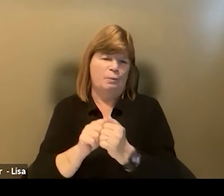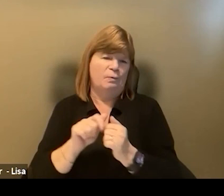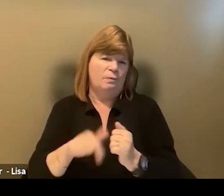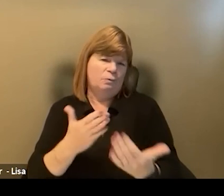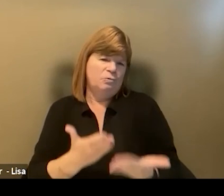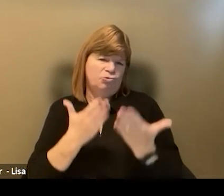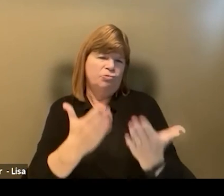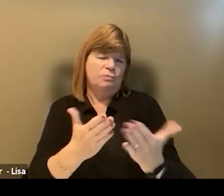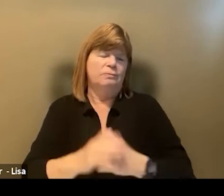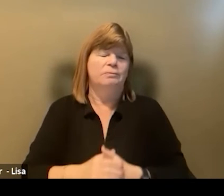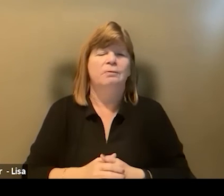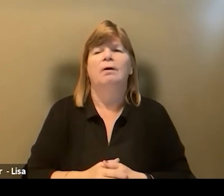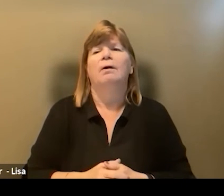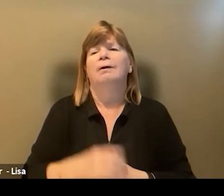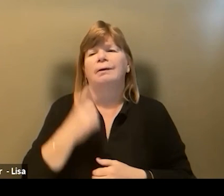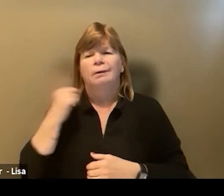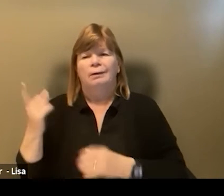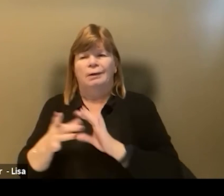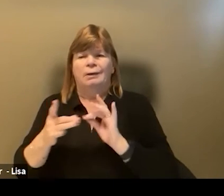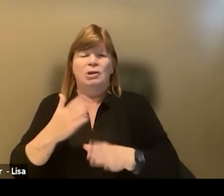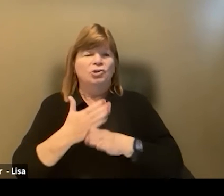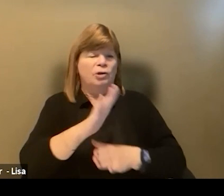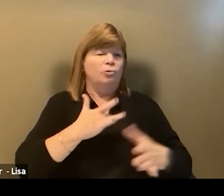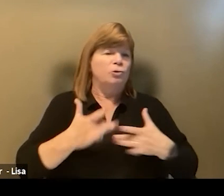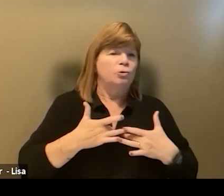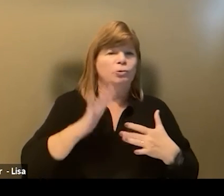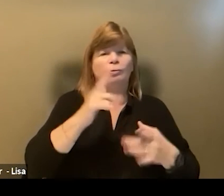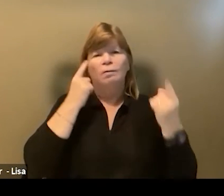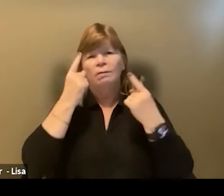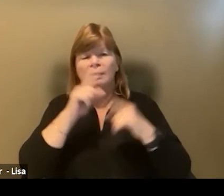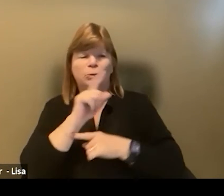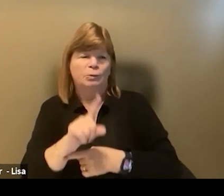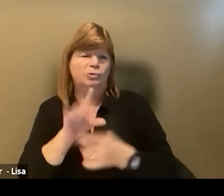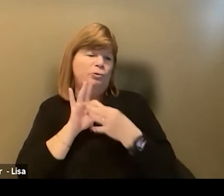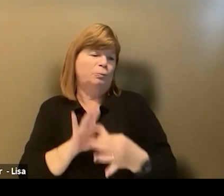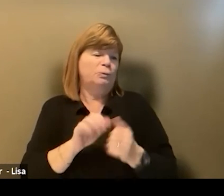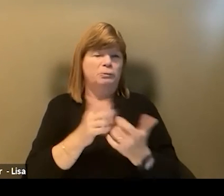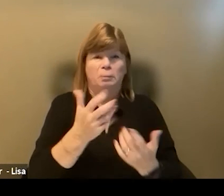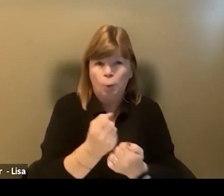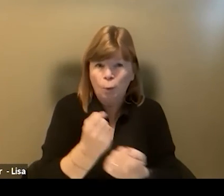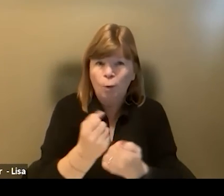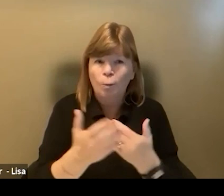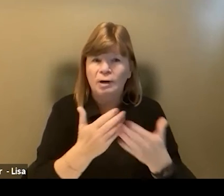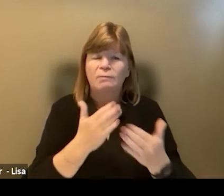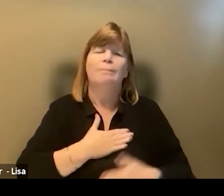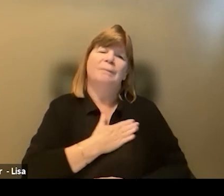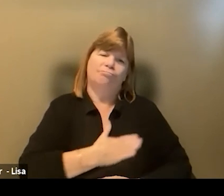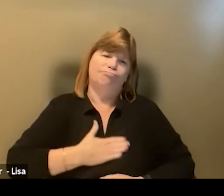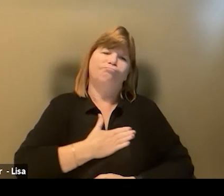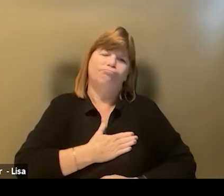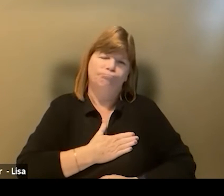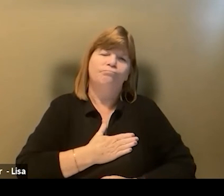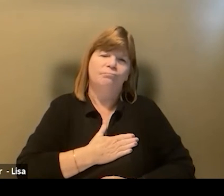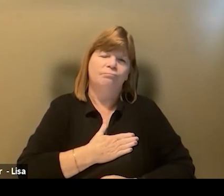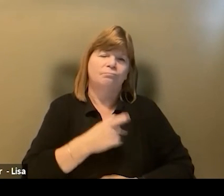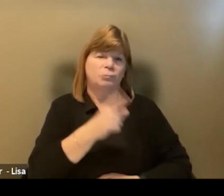proposed changes. As Clarissa said, sharing your concerns, thoughts, and questions, and also areas of support is always greatly